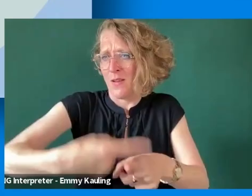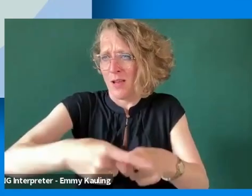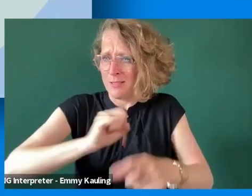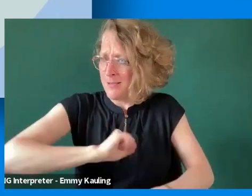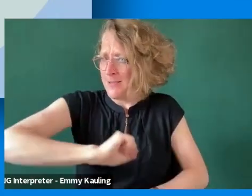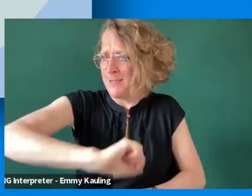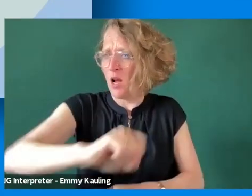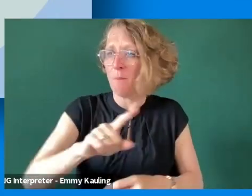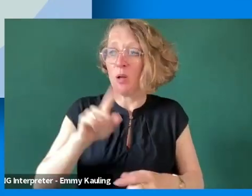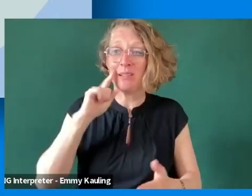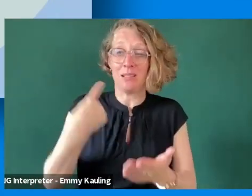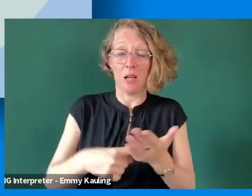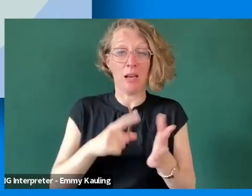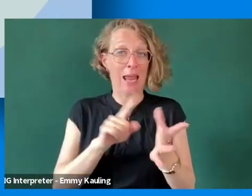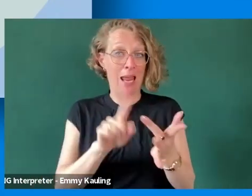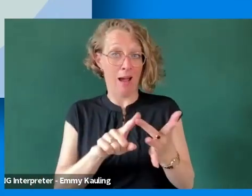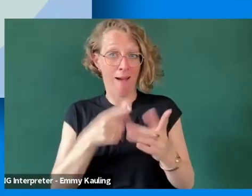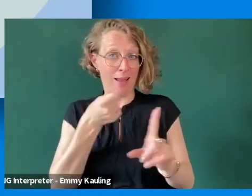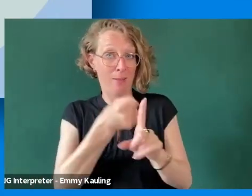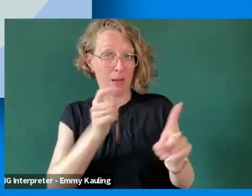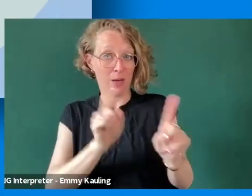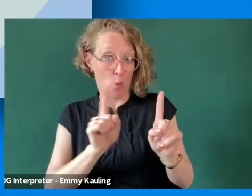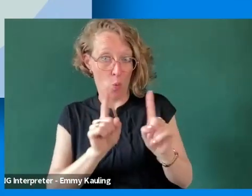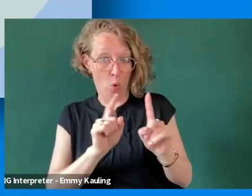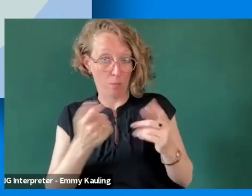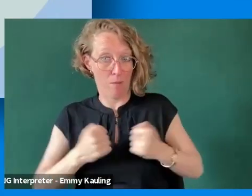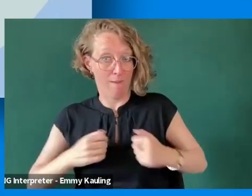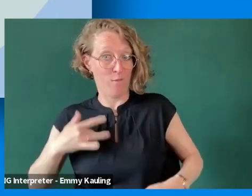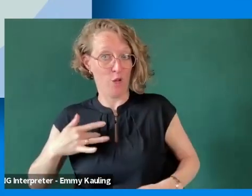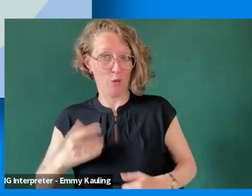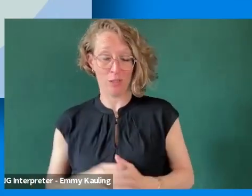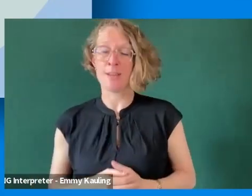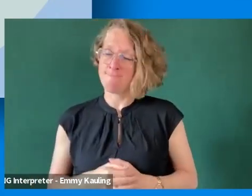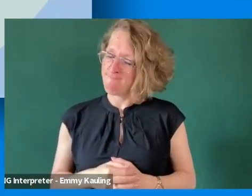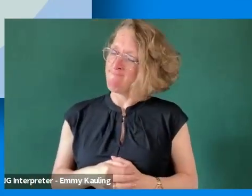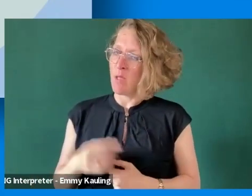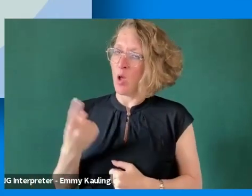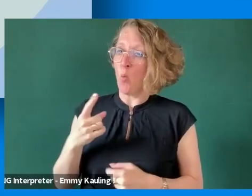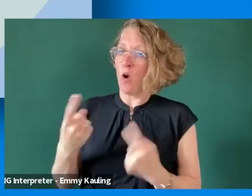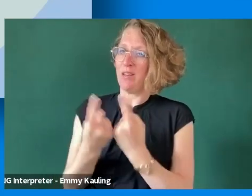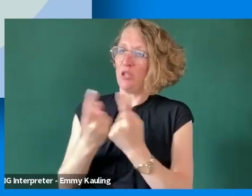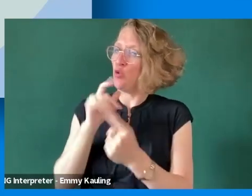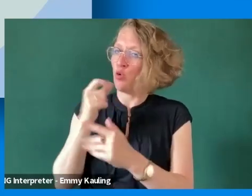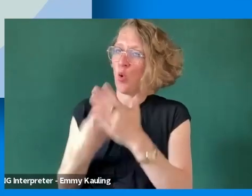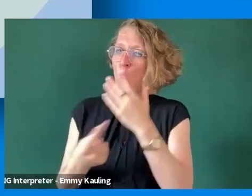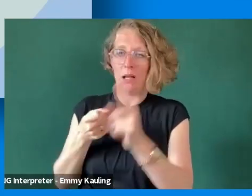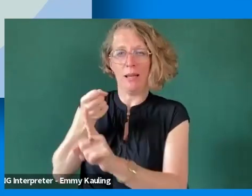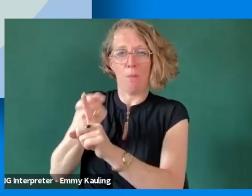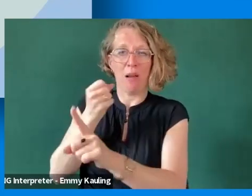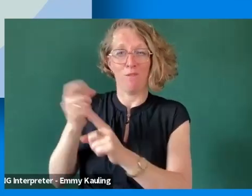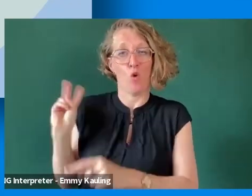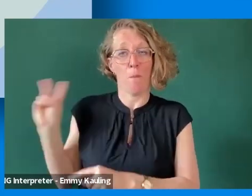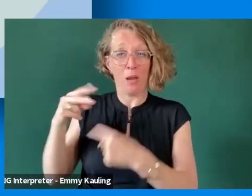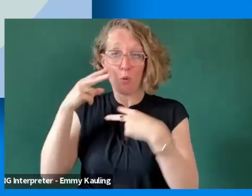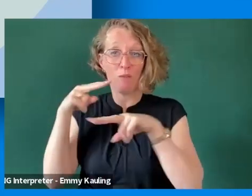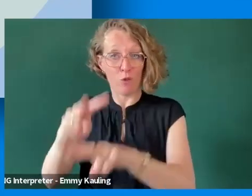decision making. Do I have views on that? I think that is one of these issues which affects not just peer review of research